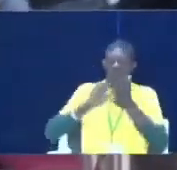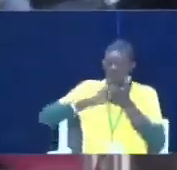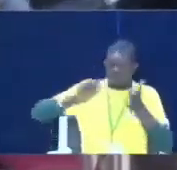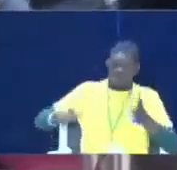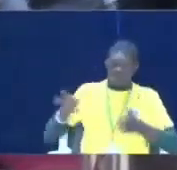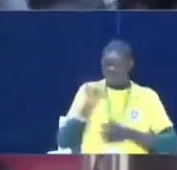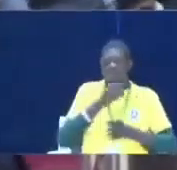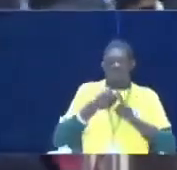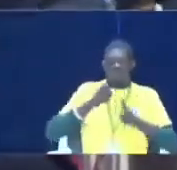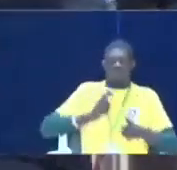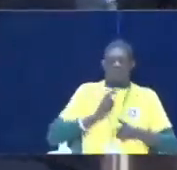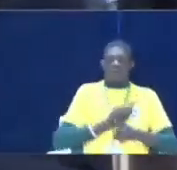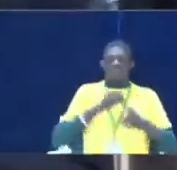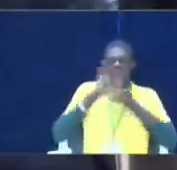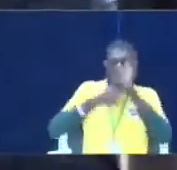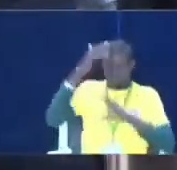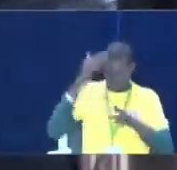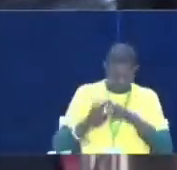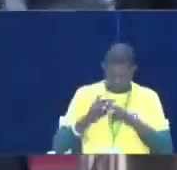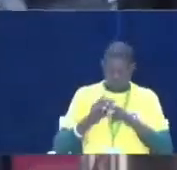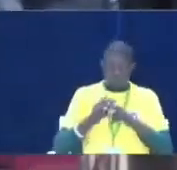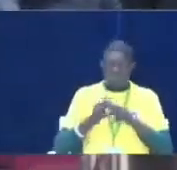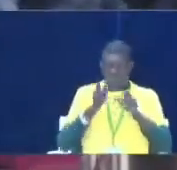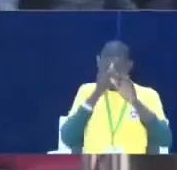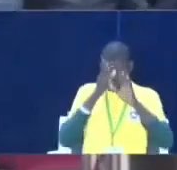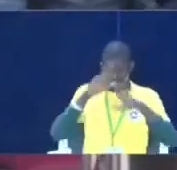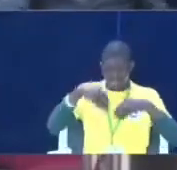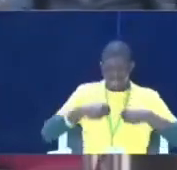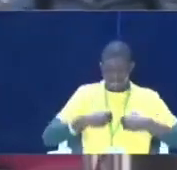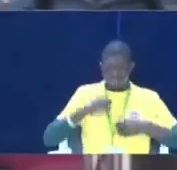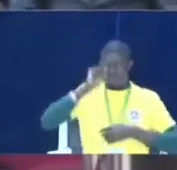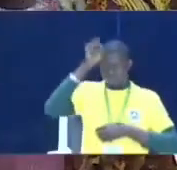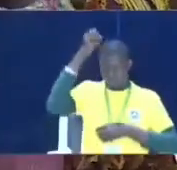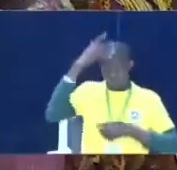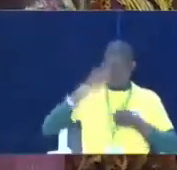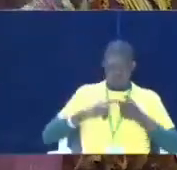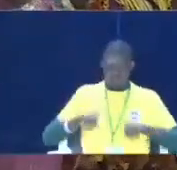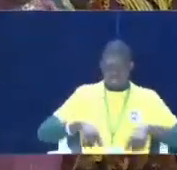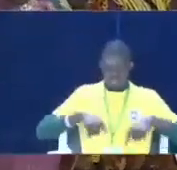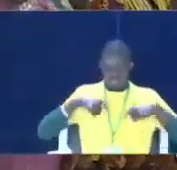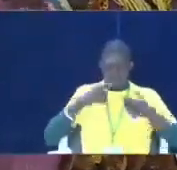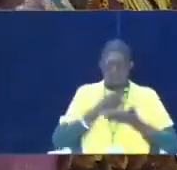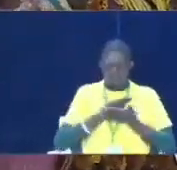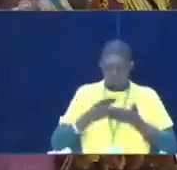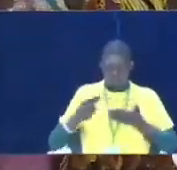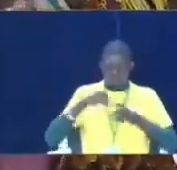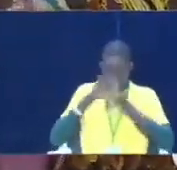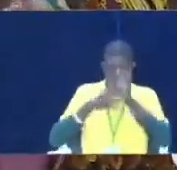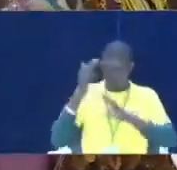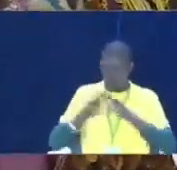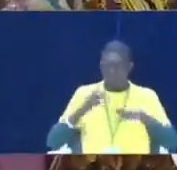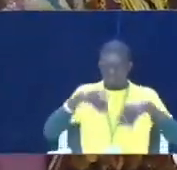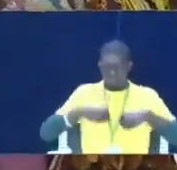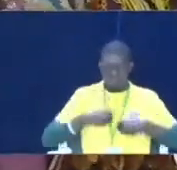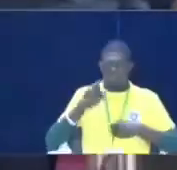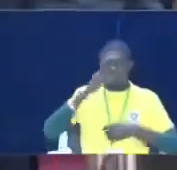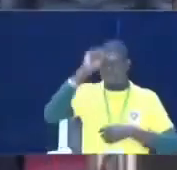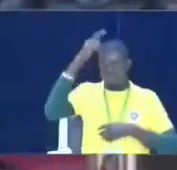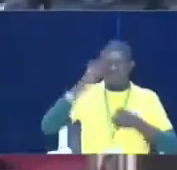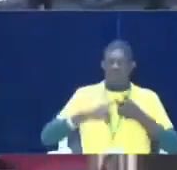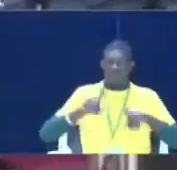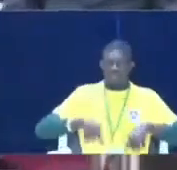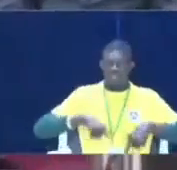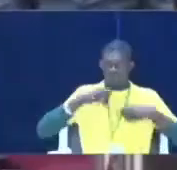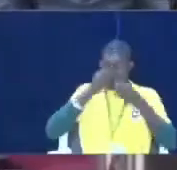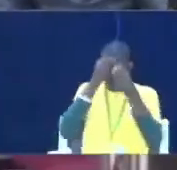us in the name of Jesus. Father, give us the grace to live pure. Give us the grace to be obedient. Give